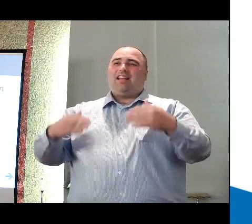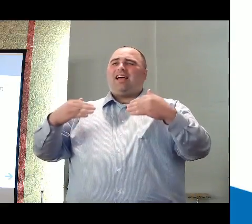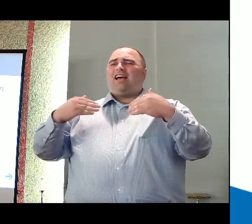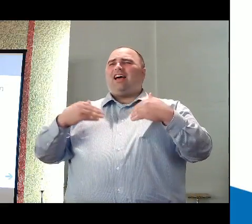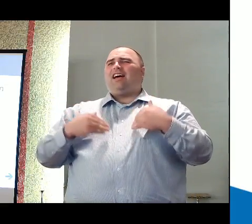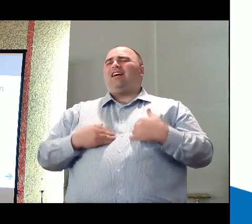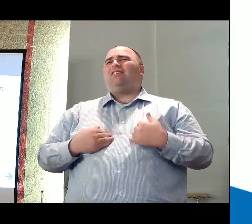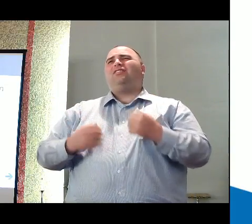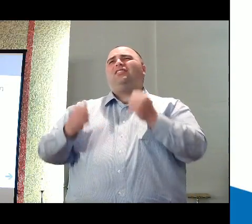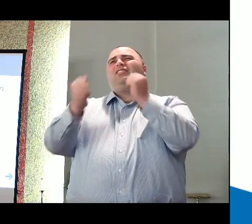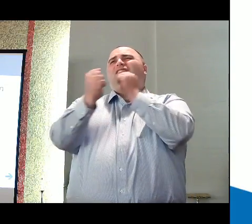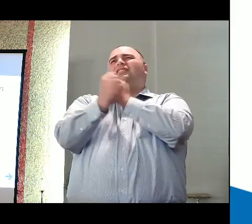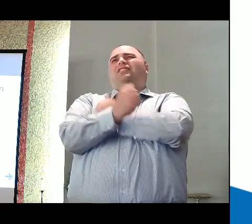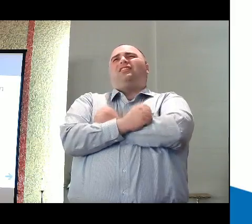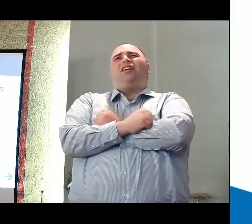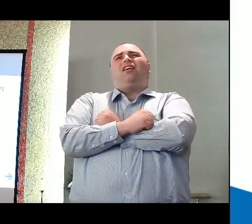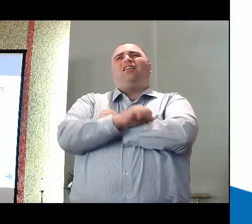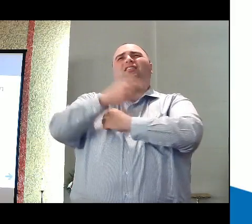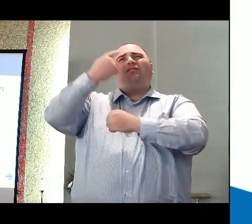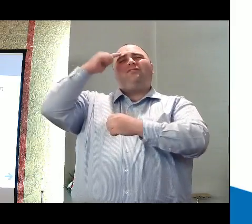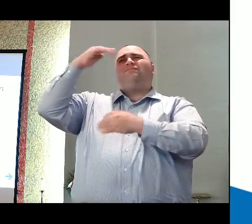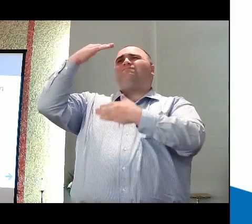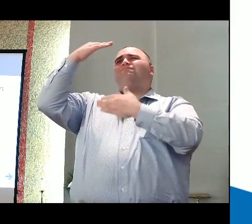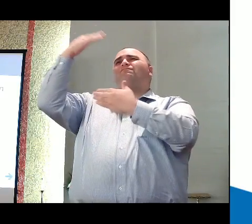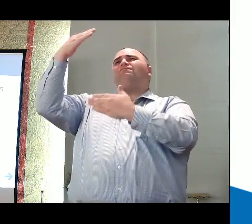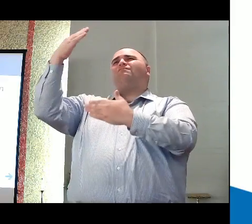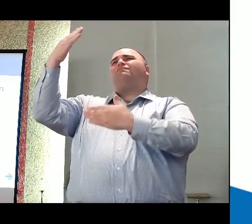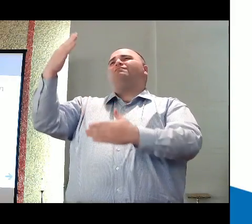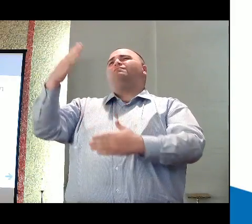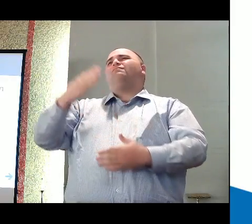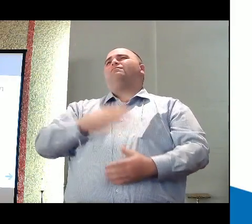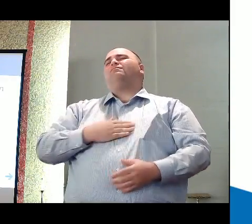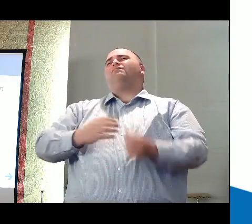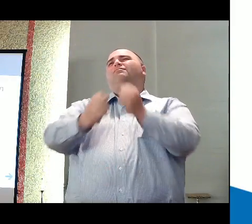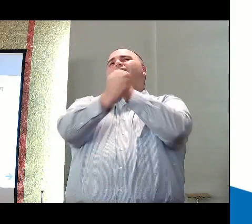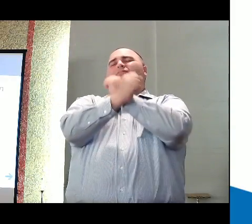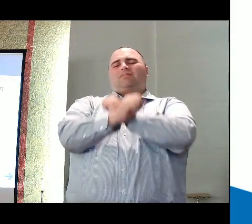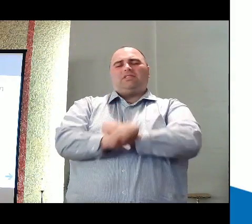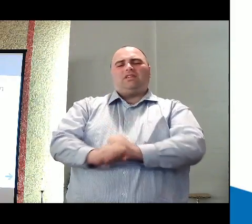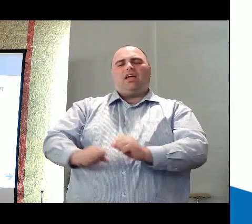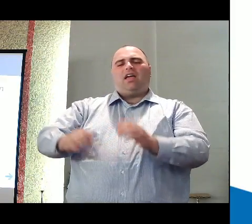should gain an interest